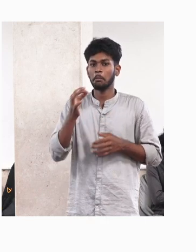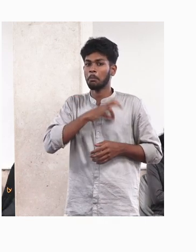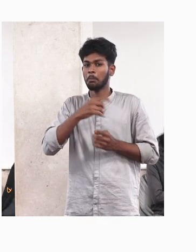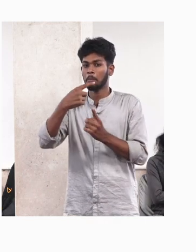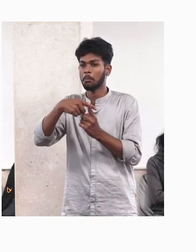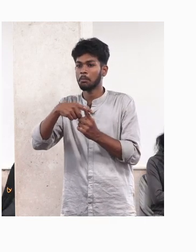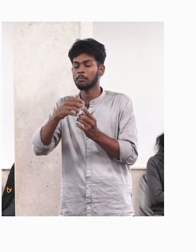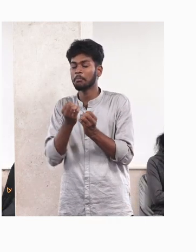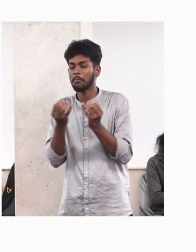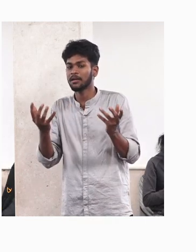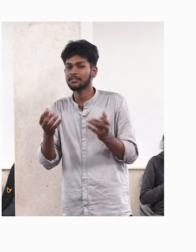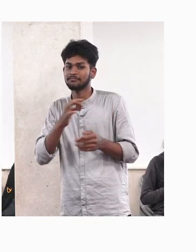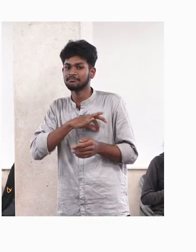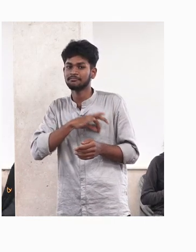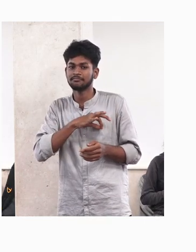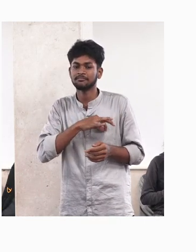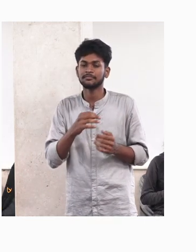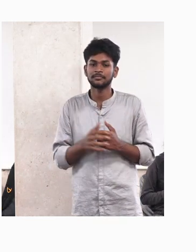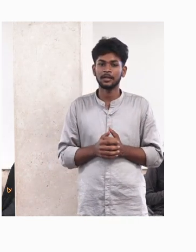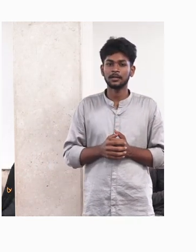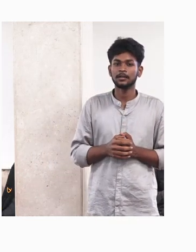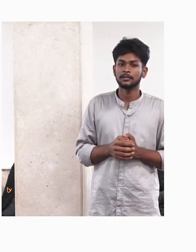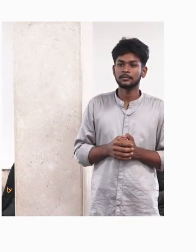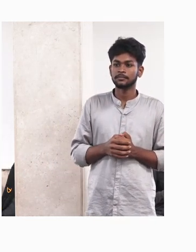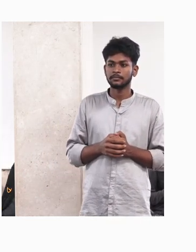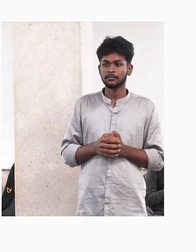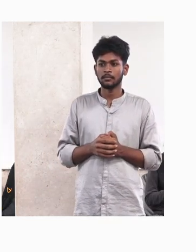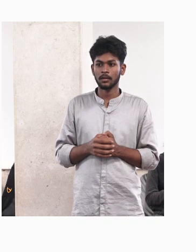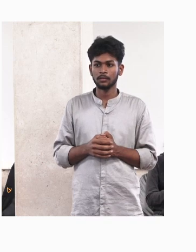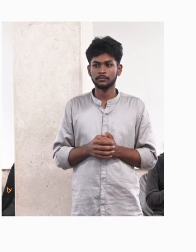for the meeting. Just a small cross.